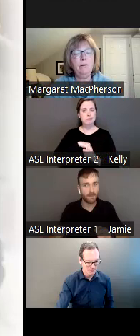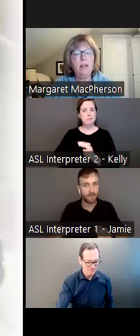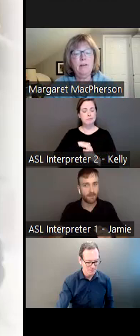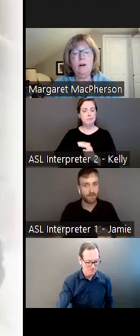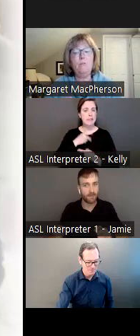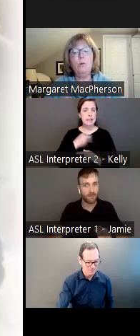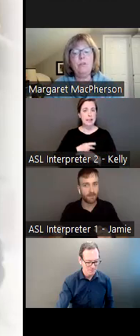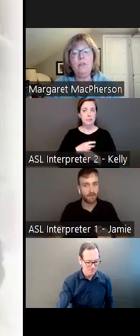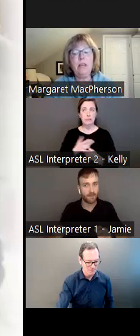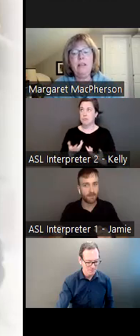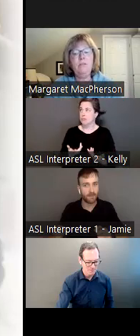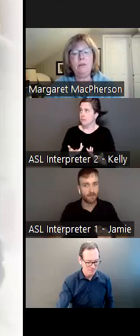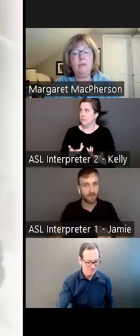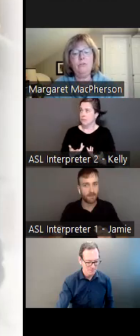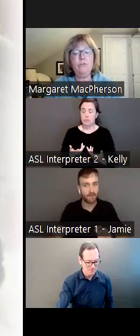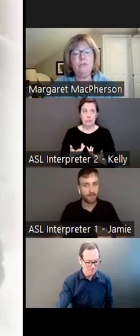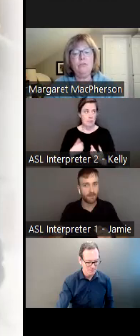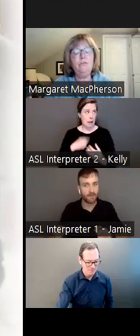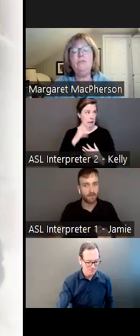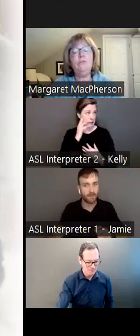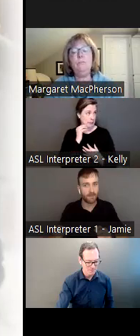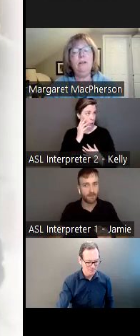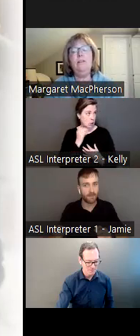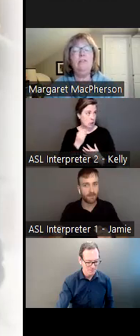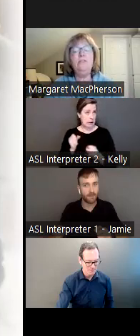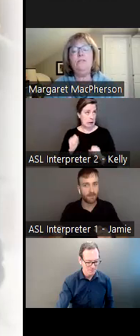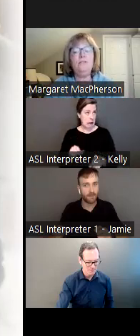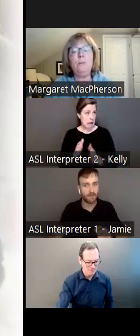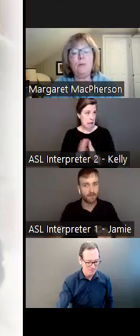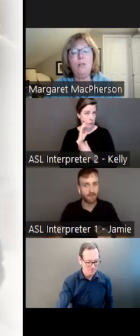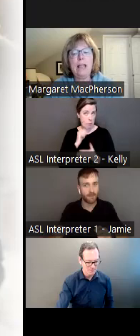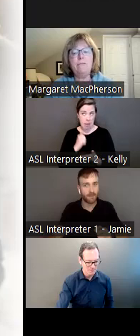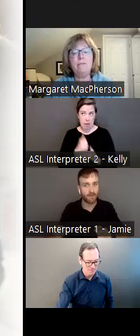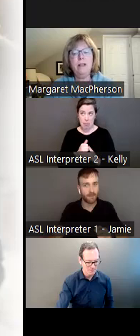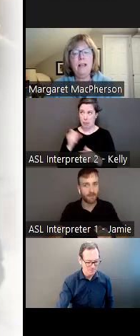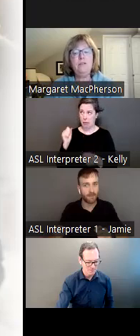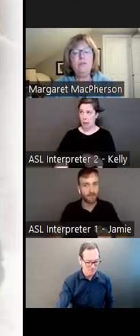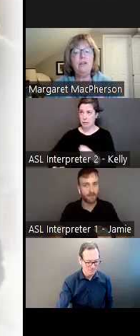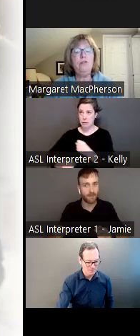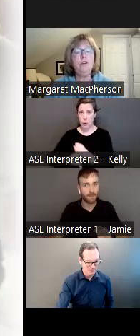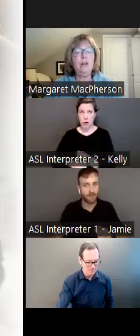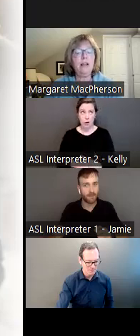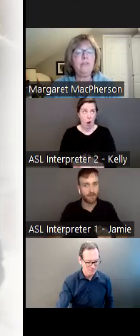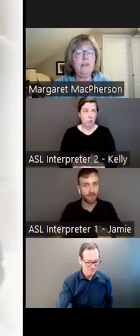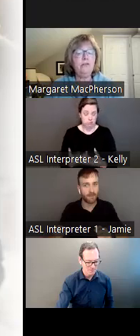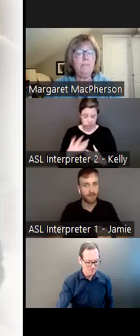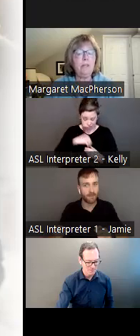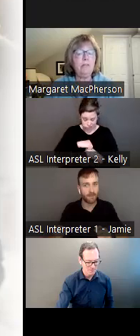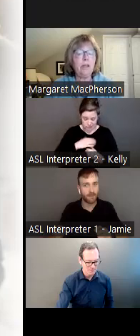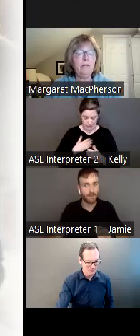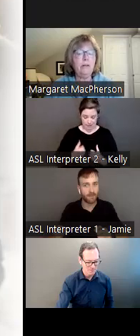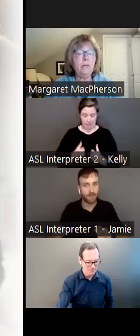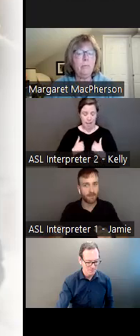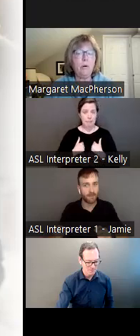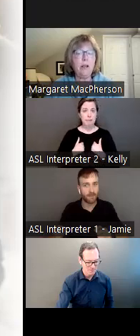abnormal or worthy of any special services. This is just about life. And so that internalization